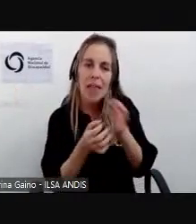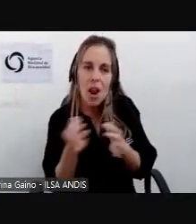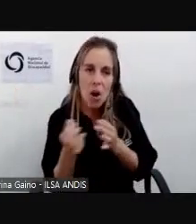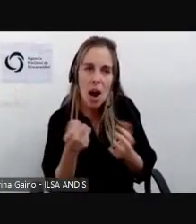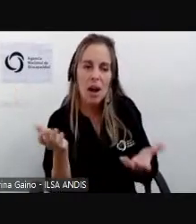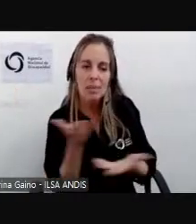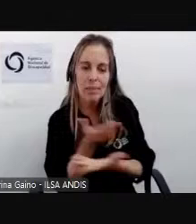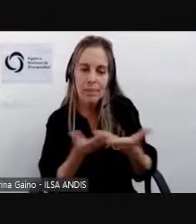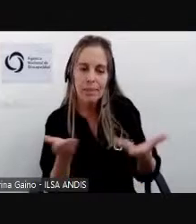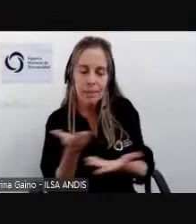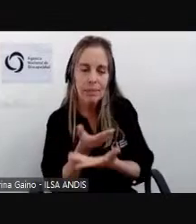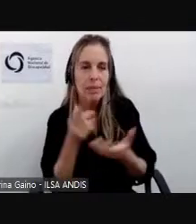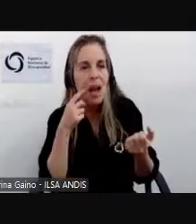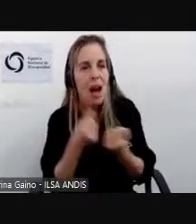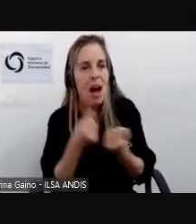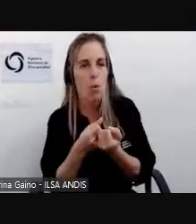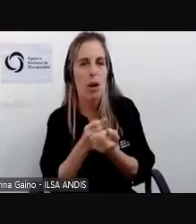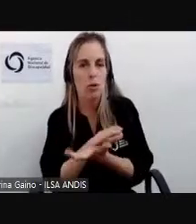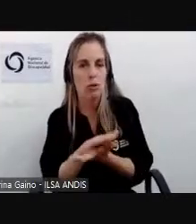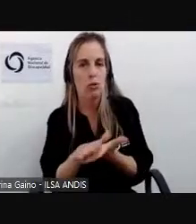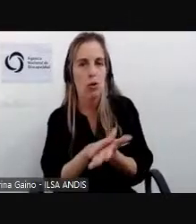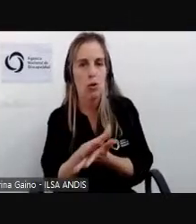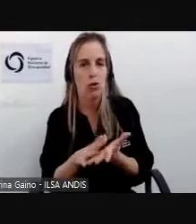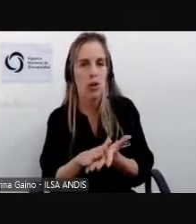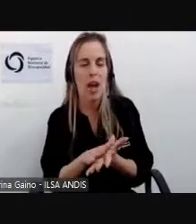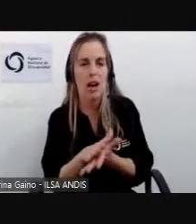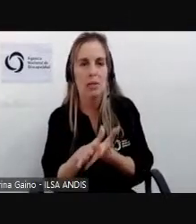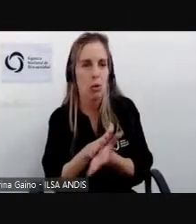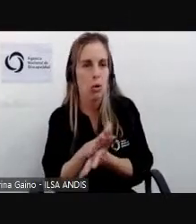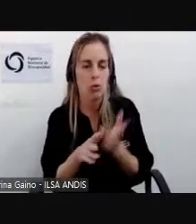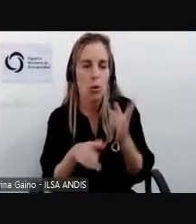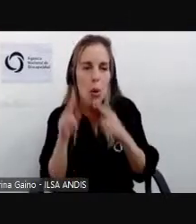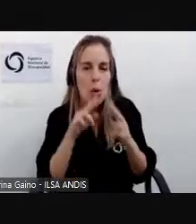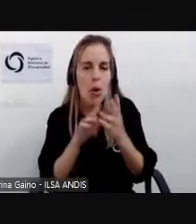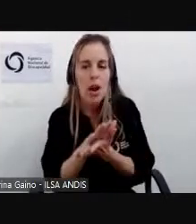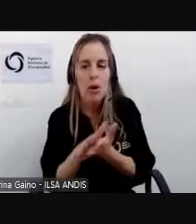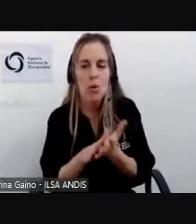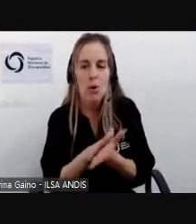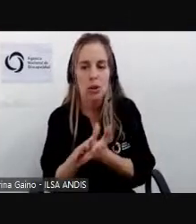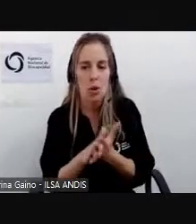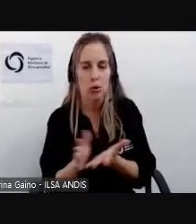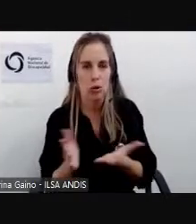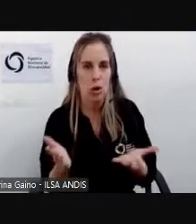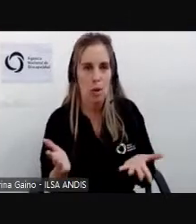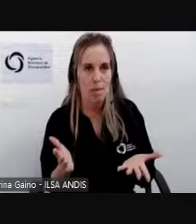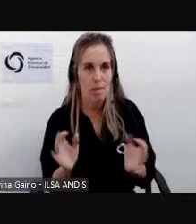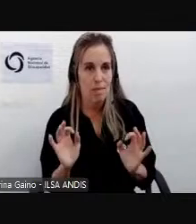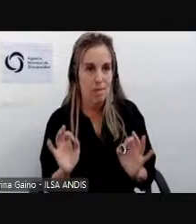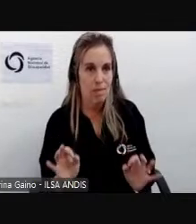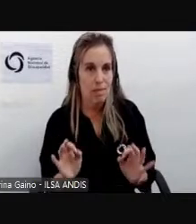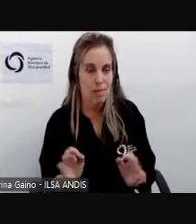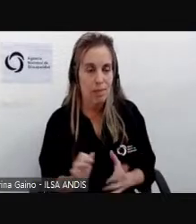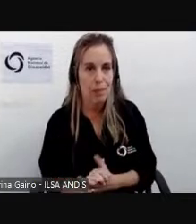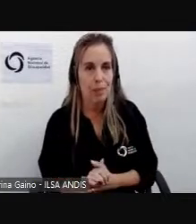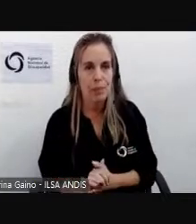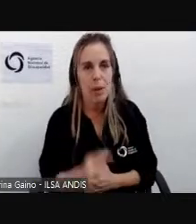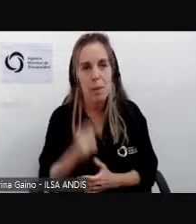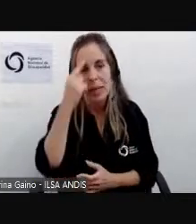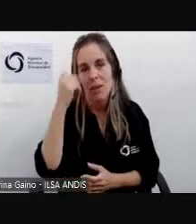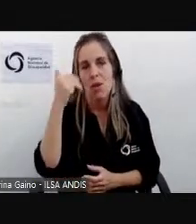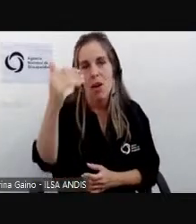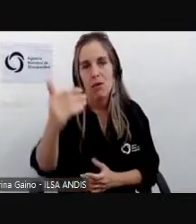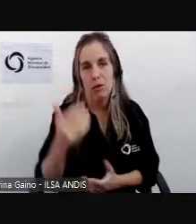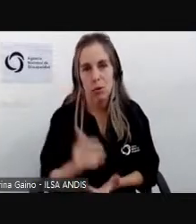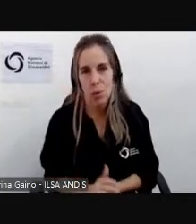agreement that will allow to compensate that damage that has been caused and also to